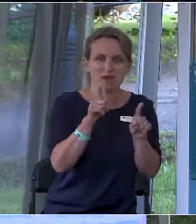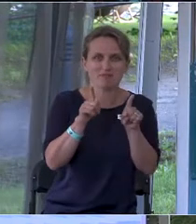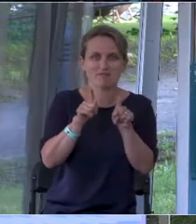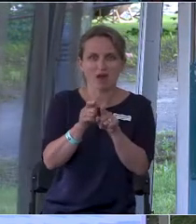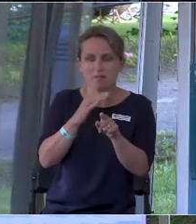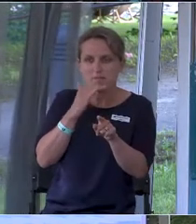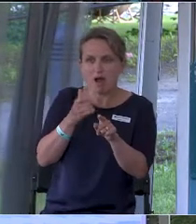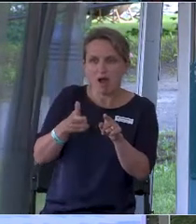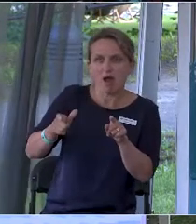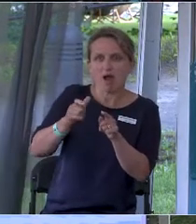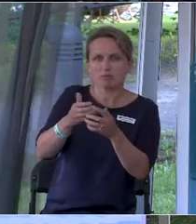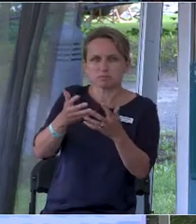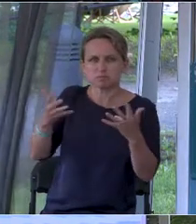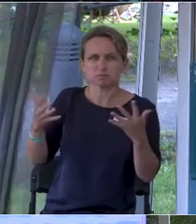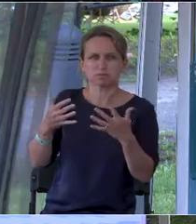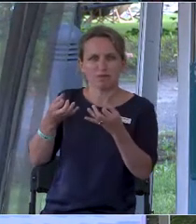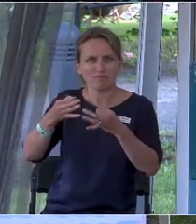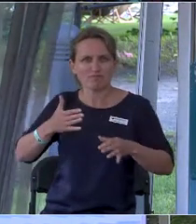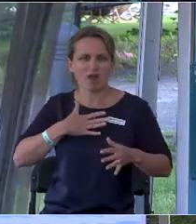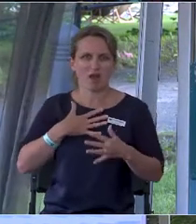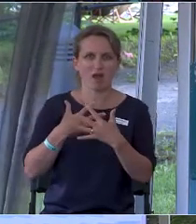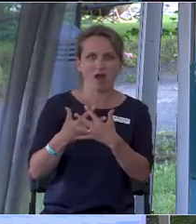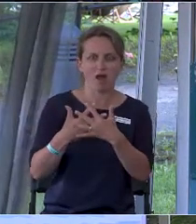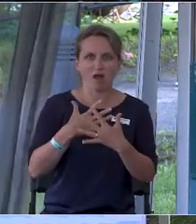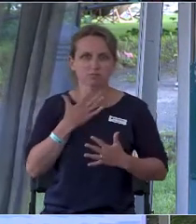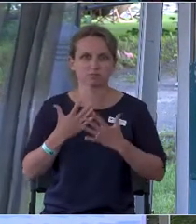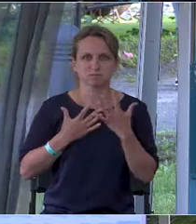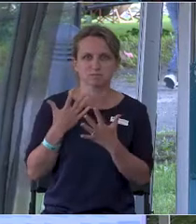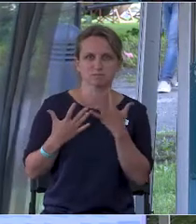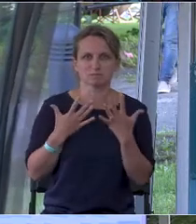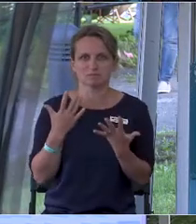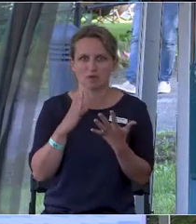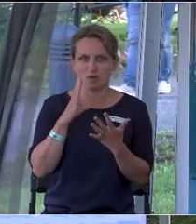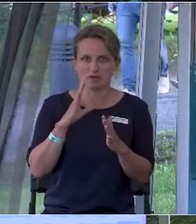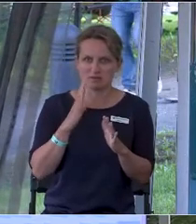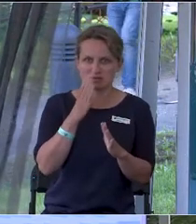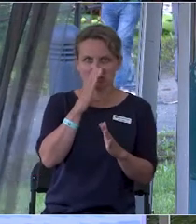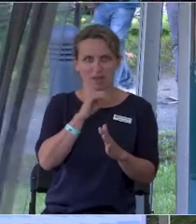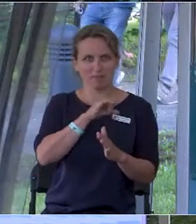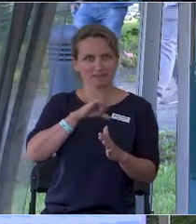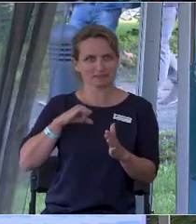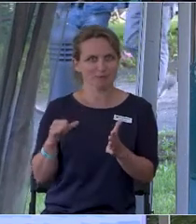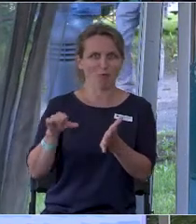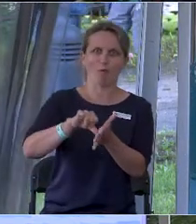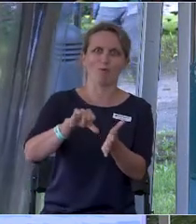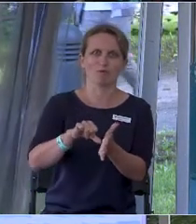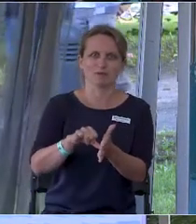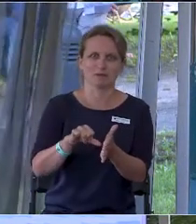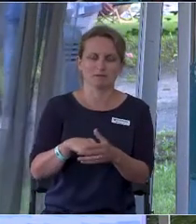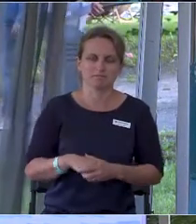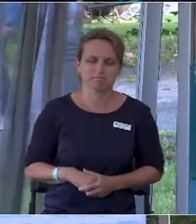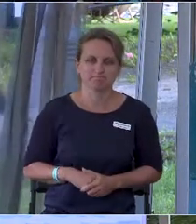to be united and giving them a chance to actually implement change and be part of something. Thank